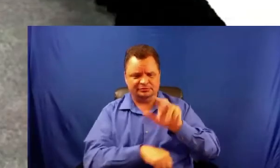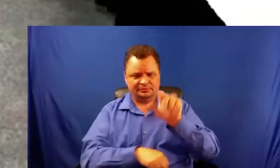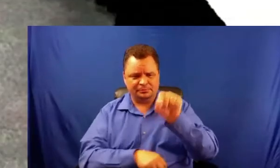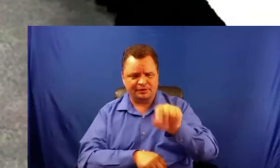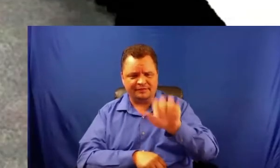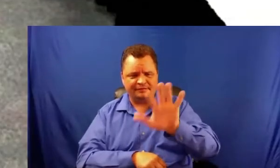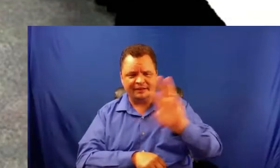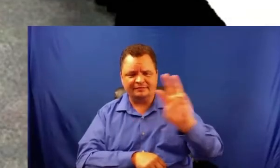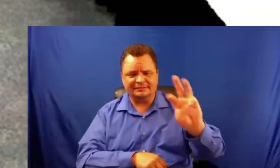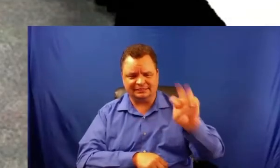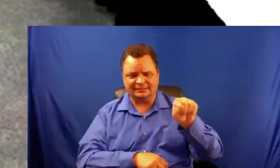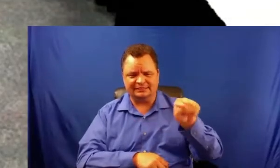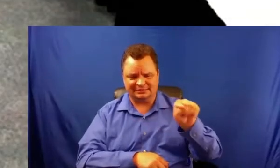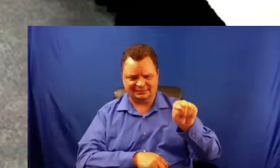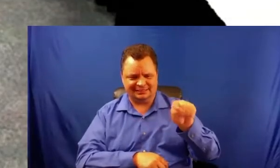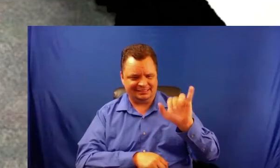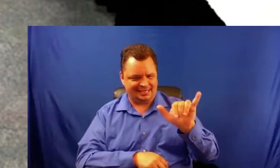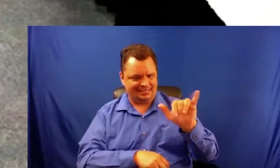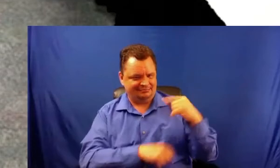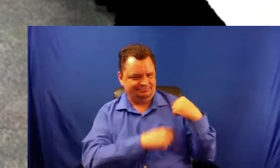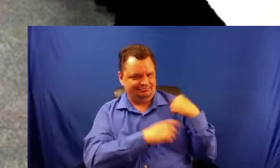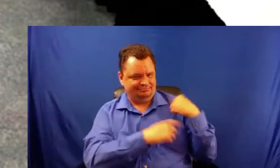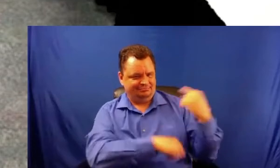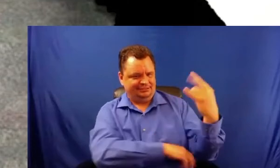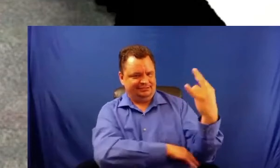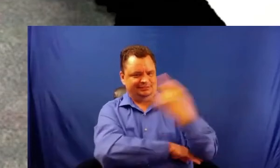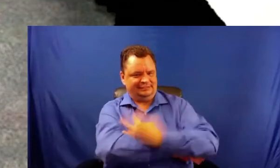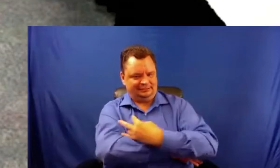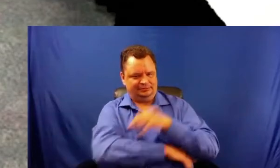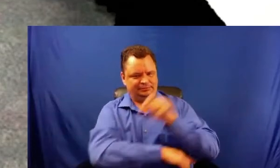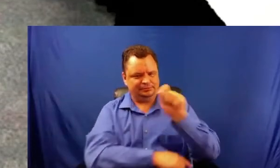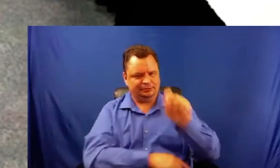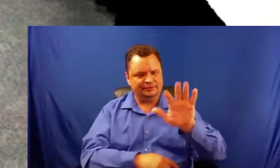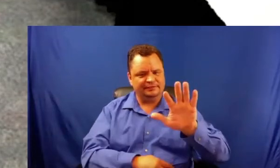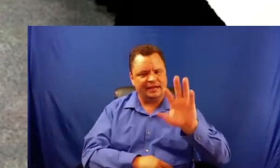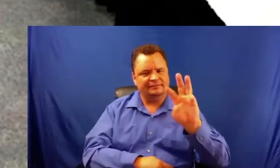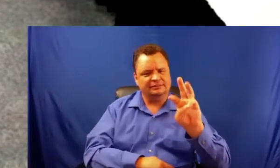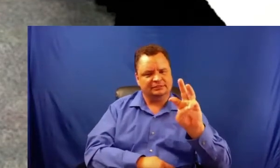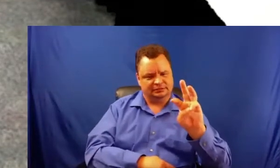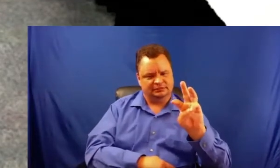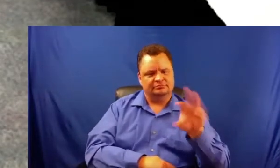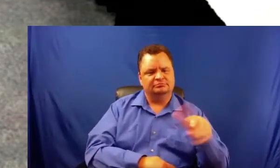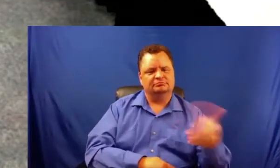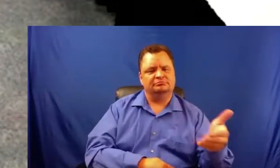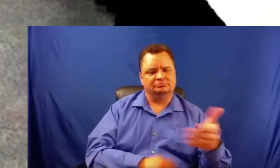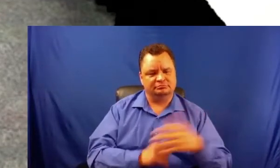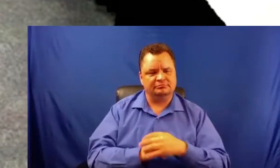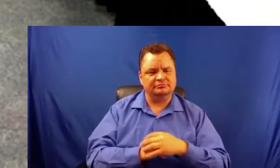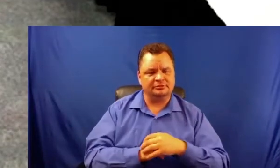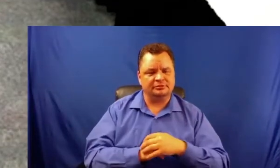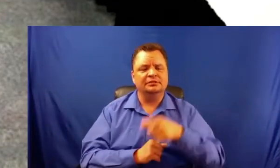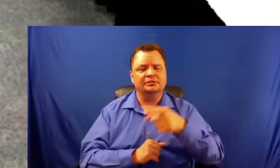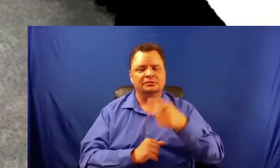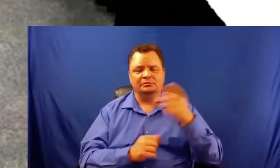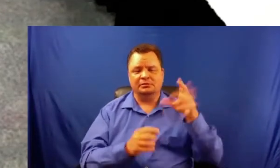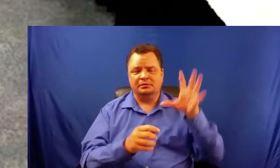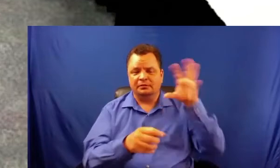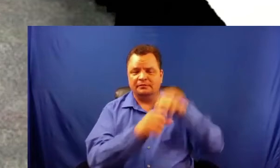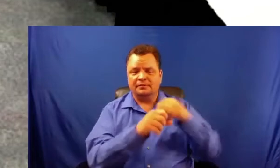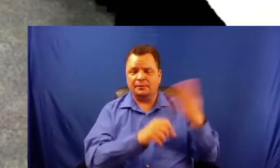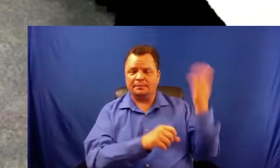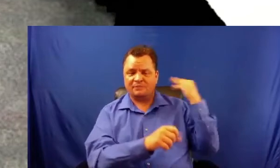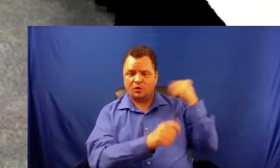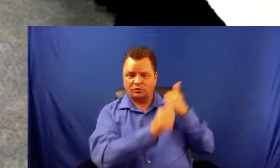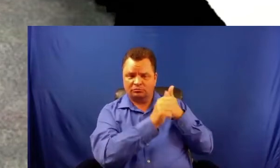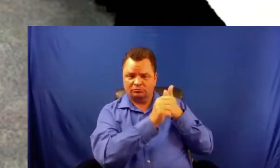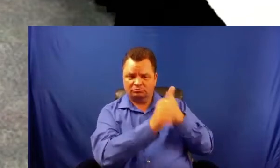is the average, 0.56. Yeah. And I think if it was included in the past and we tracked it as it rose, then we